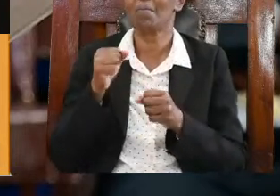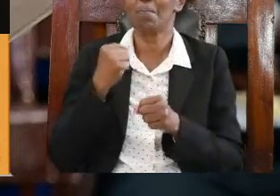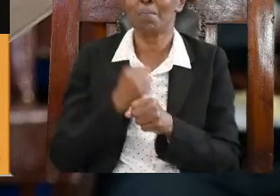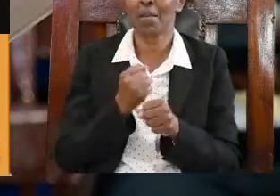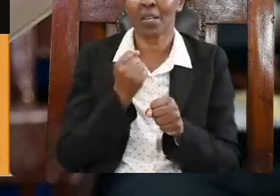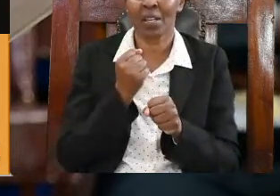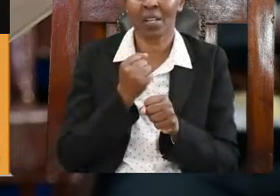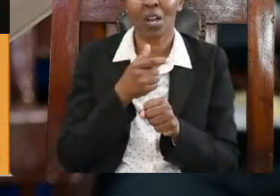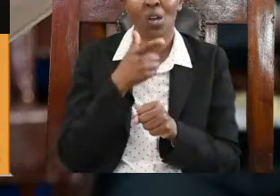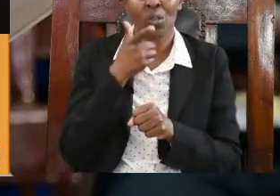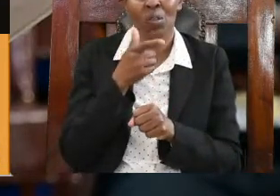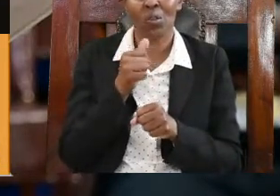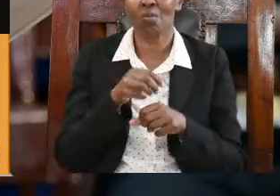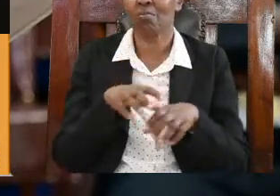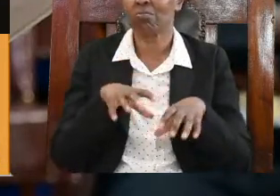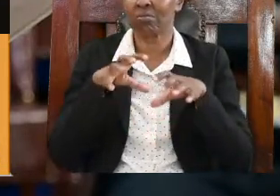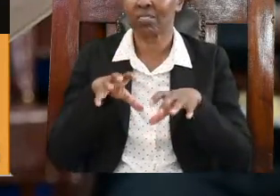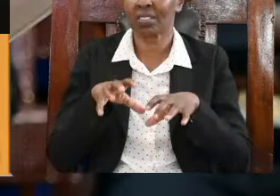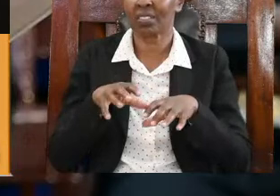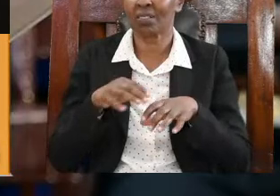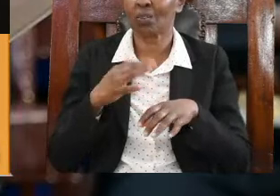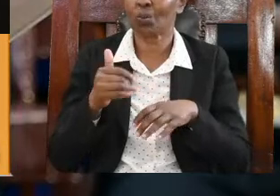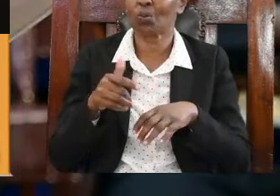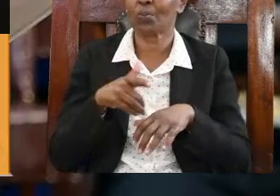day after day.